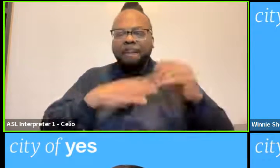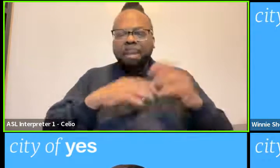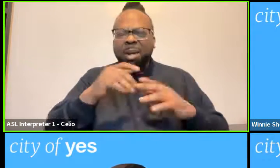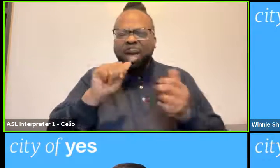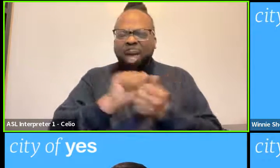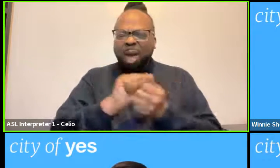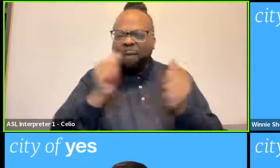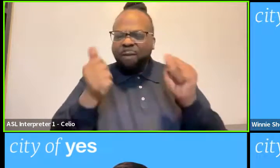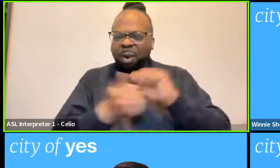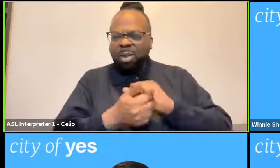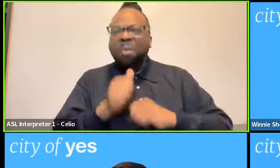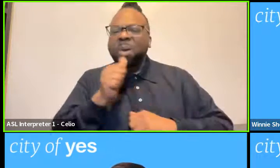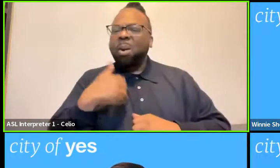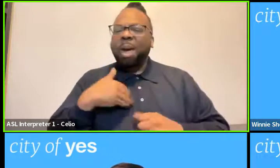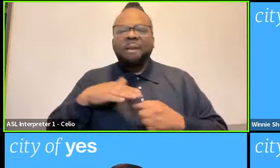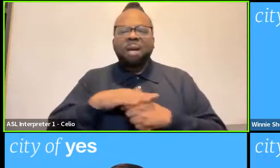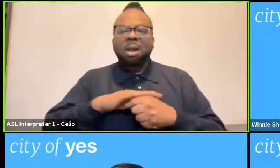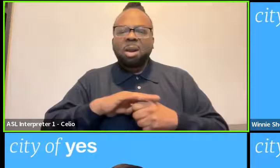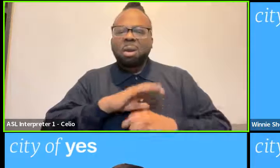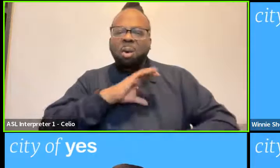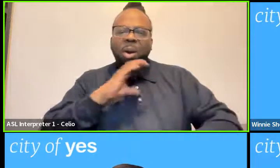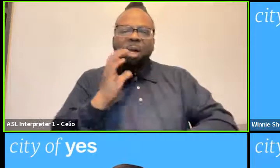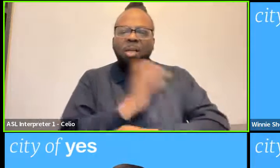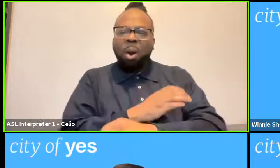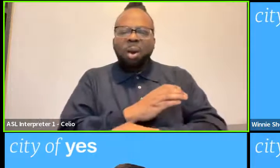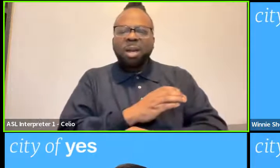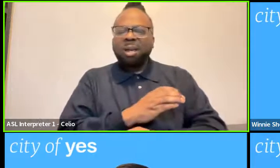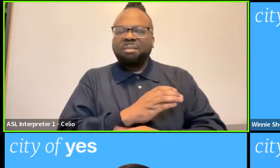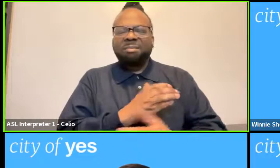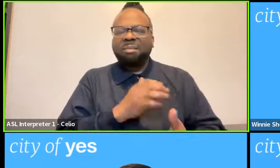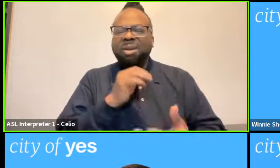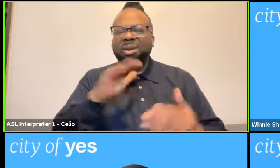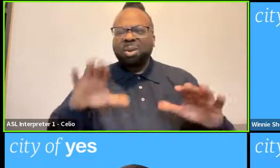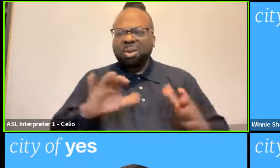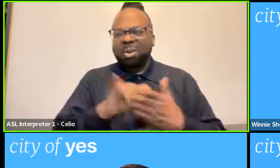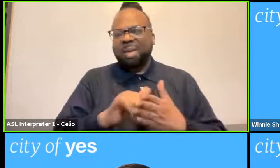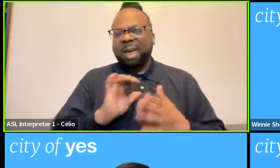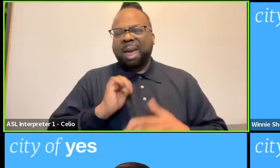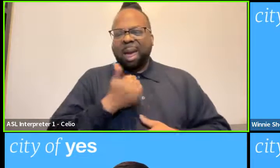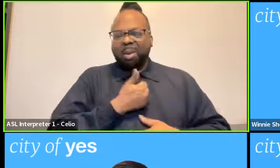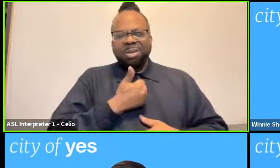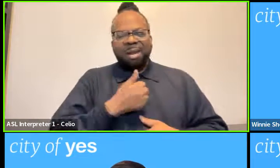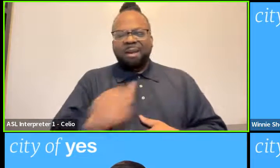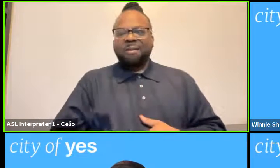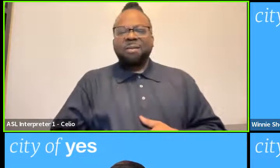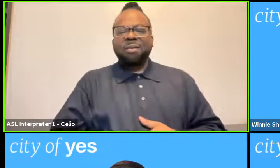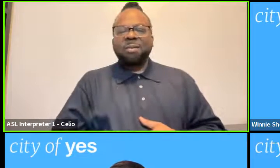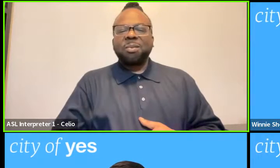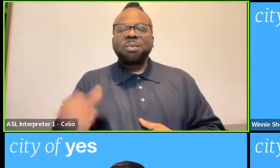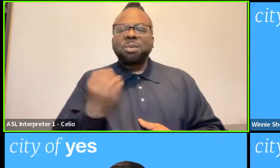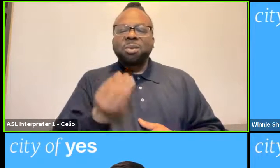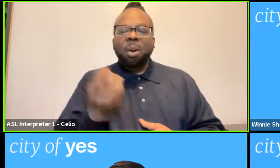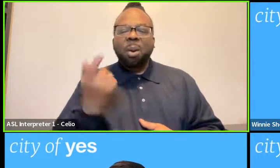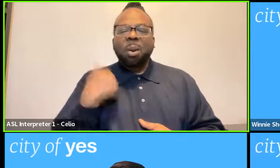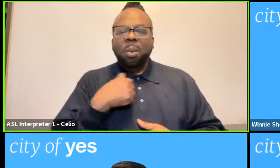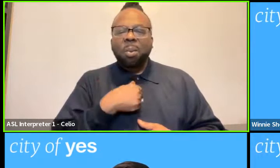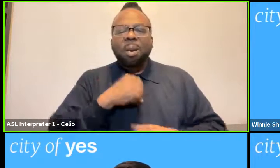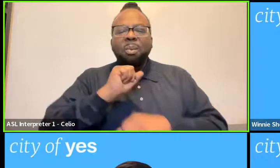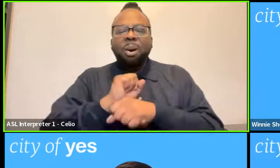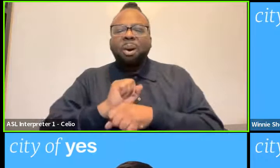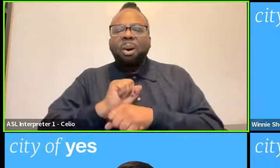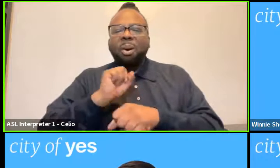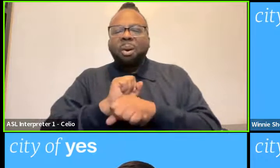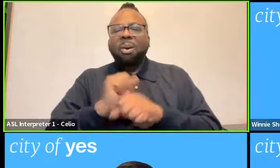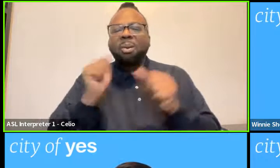local authority. The city does not have the local authority to do that ourselves. And so we are working